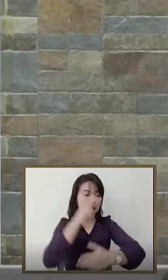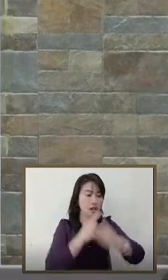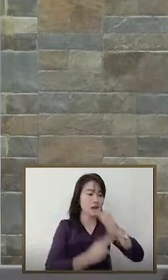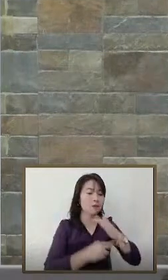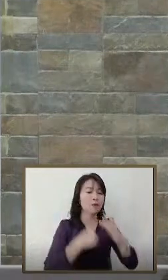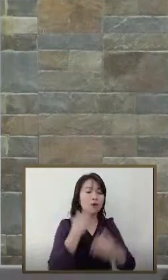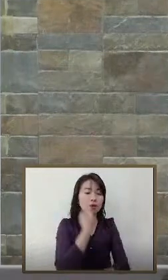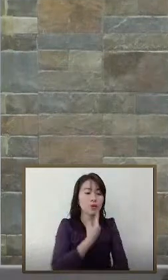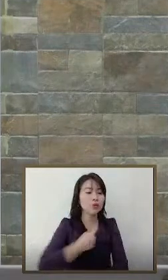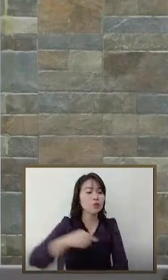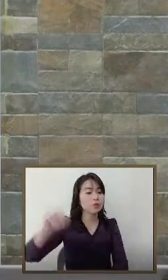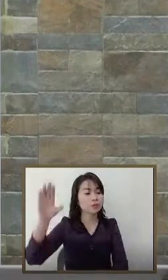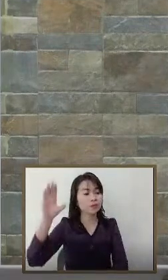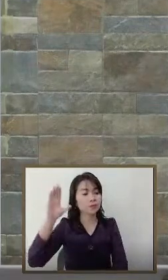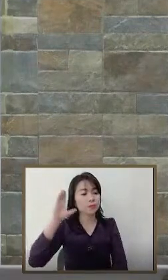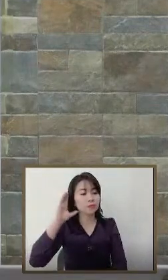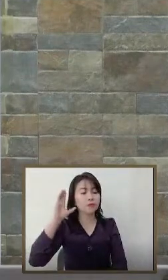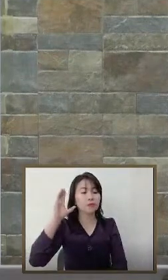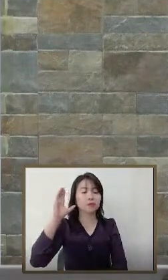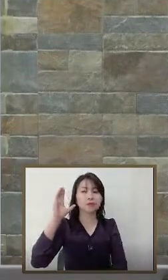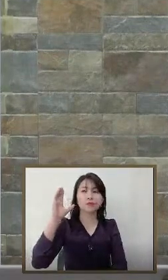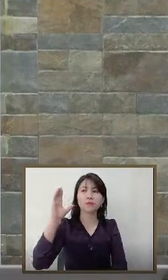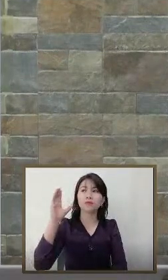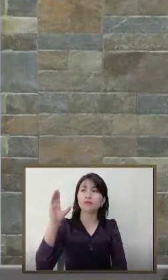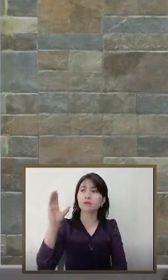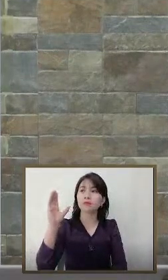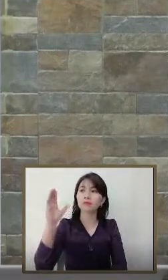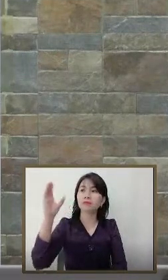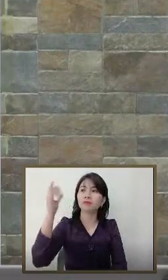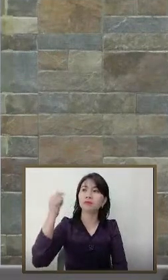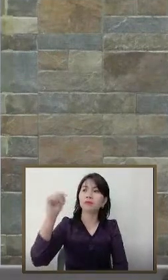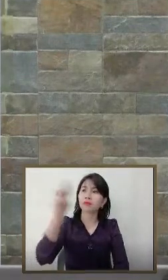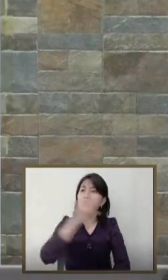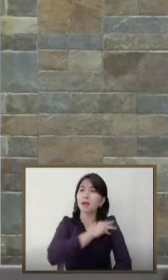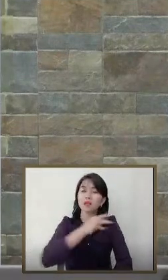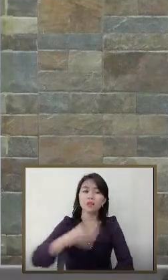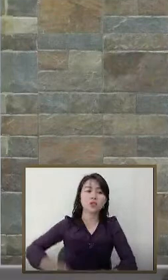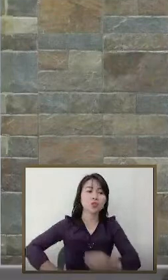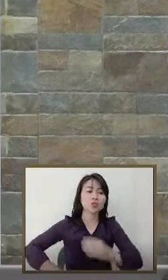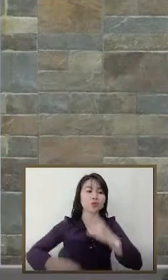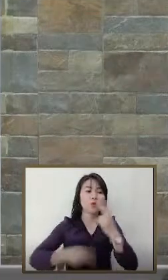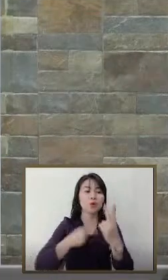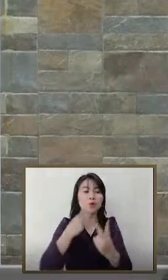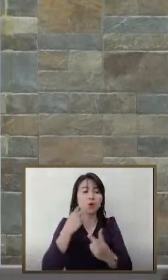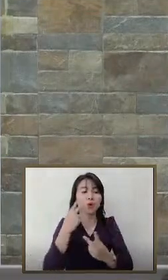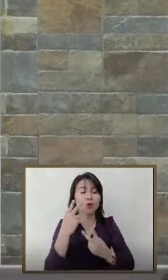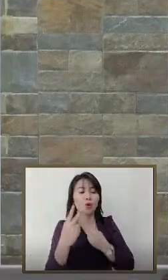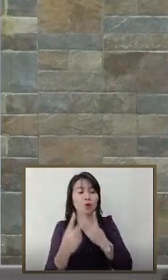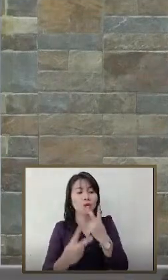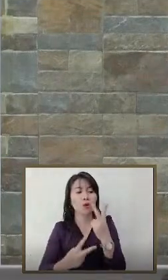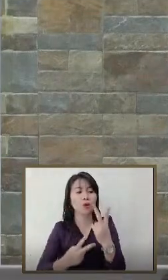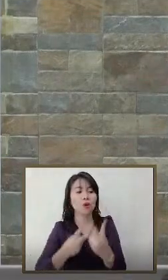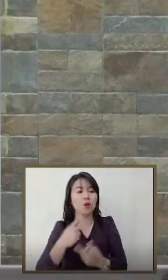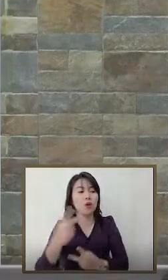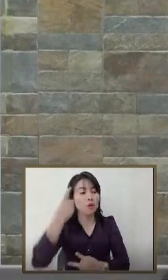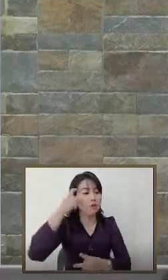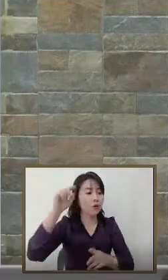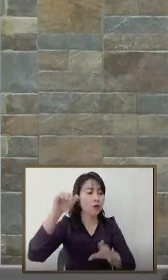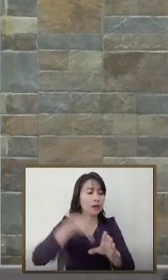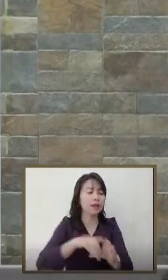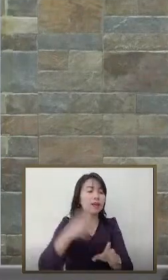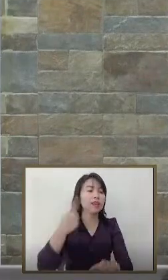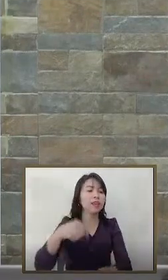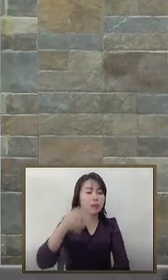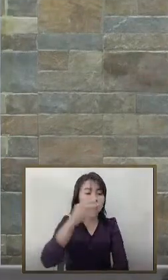the humble who will hear the Master's voice,